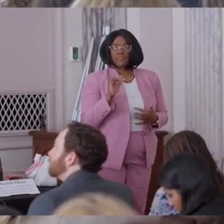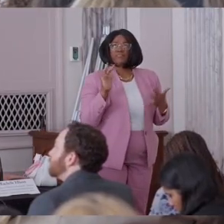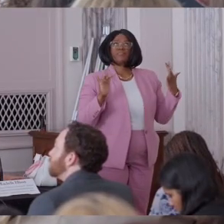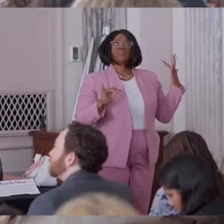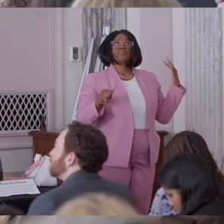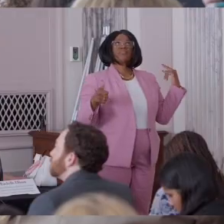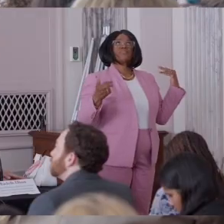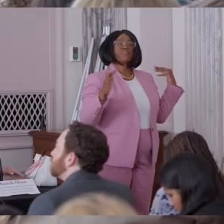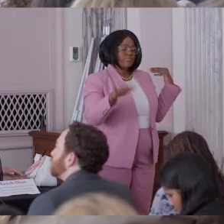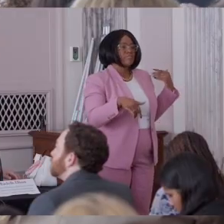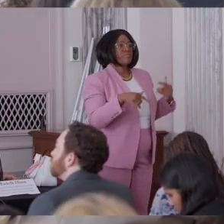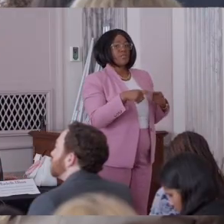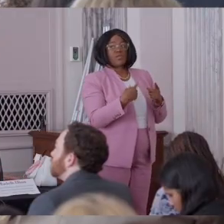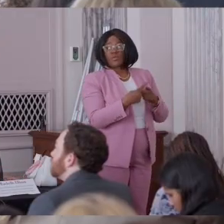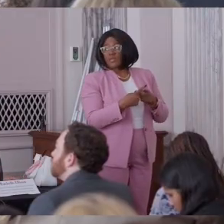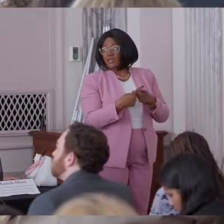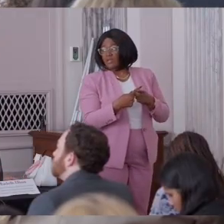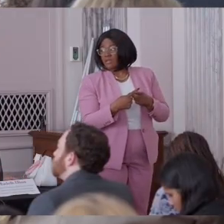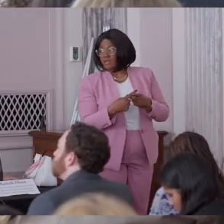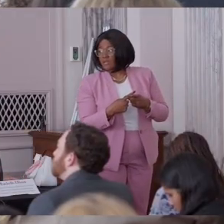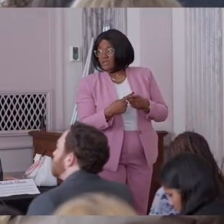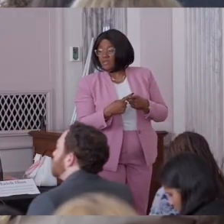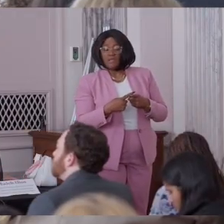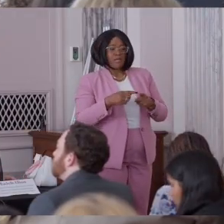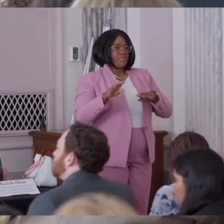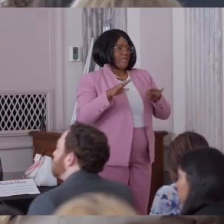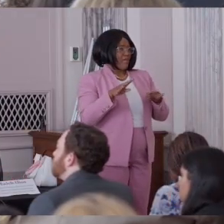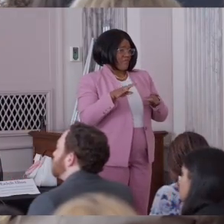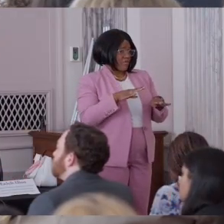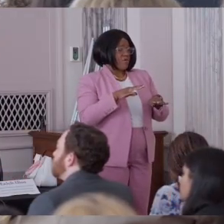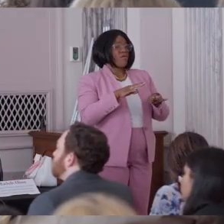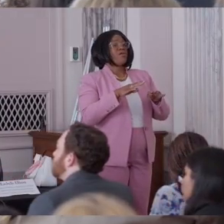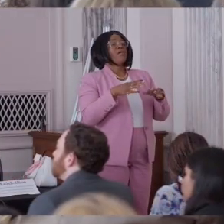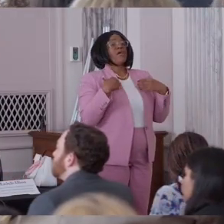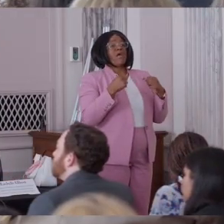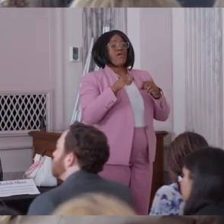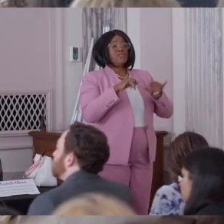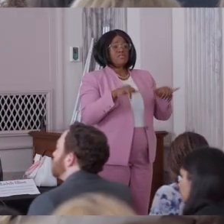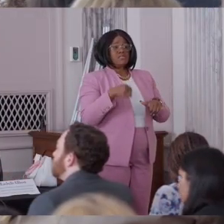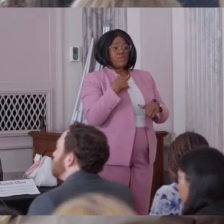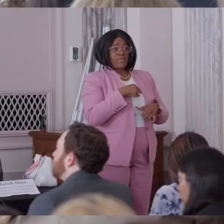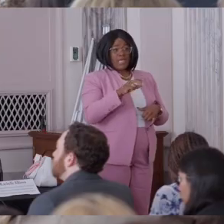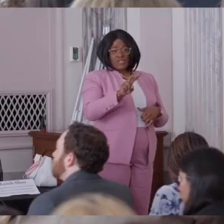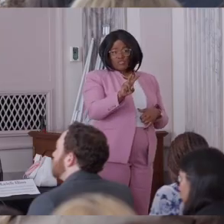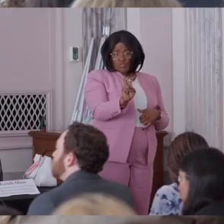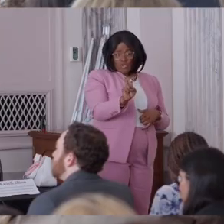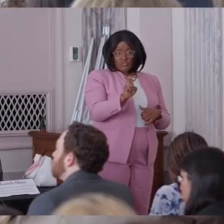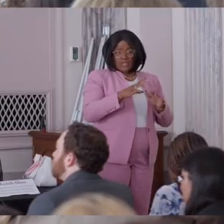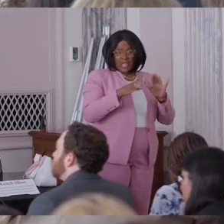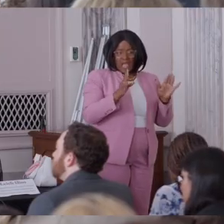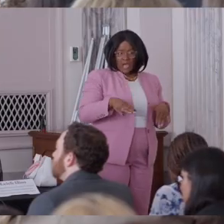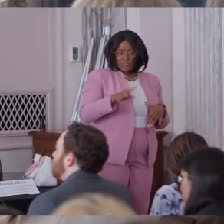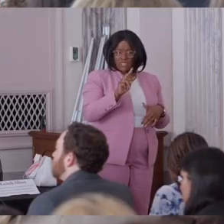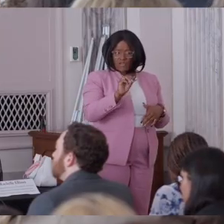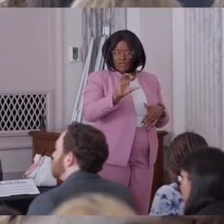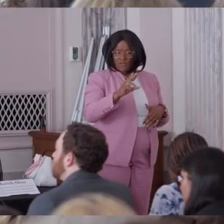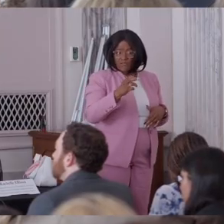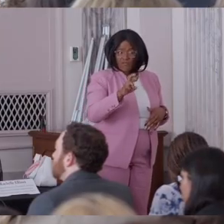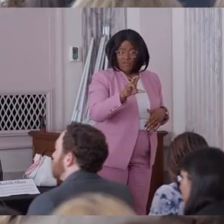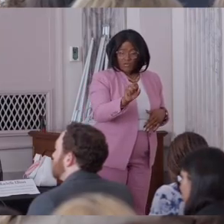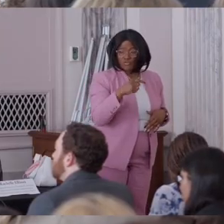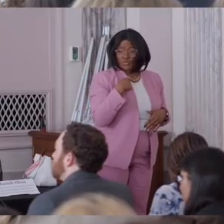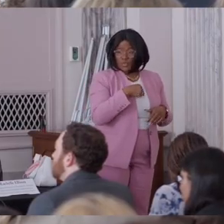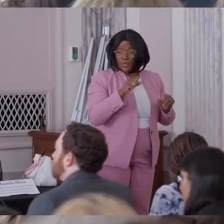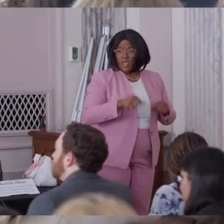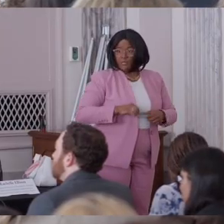Silos. Oh, here it goes. When I was in Philadelphia with our behavioral health system, we had 200 housing choice vouchers a year managed by HUD that we were able to link